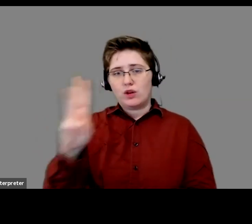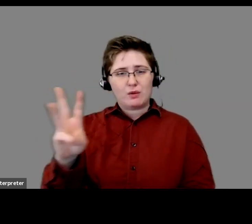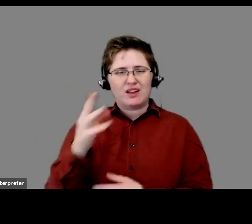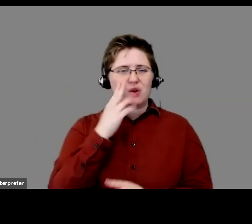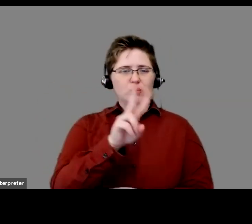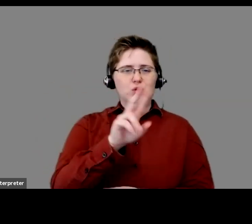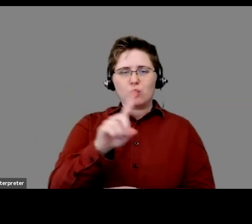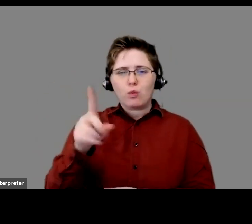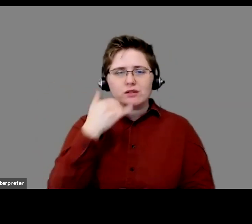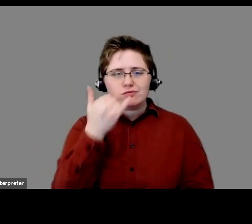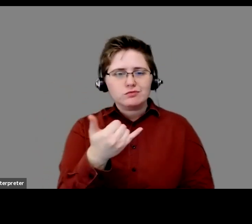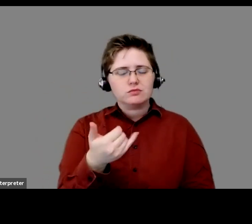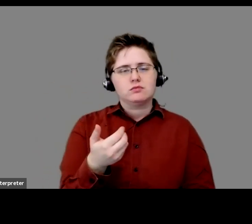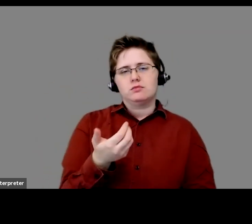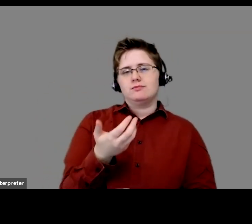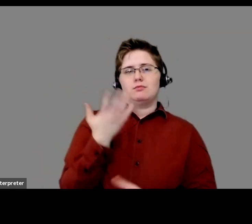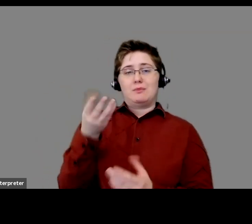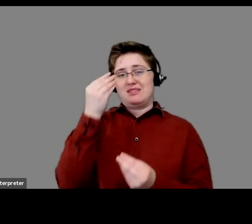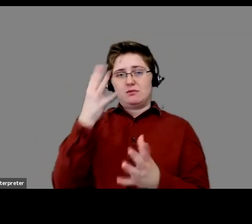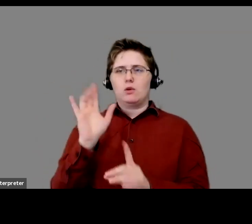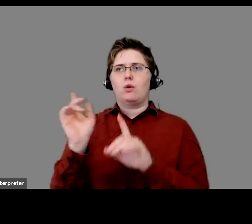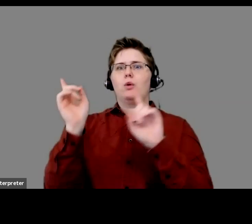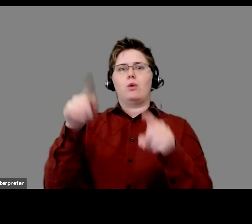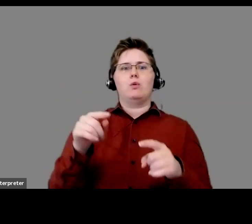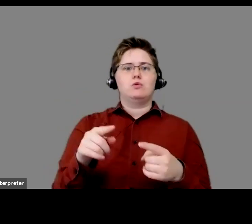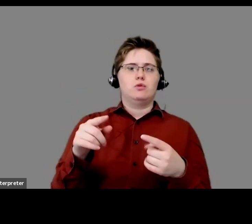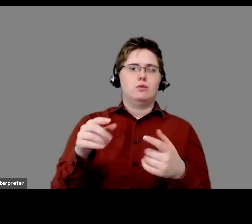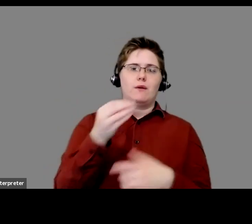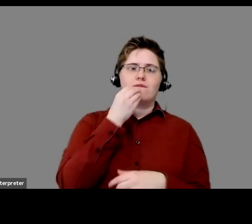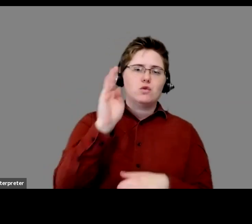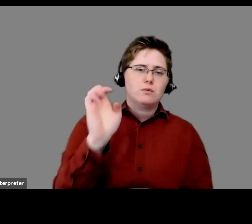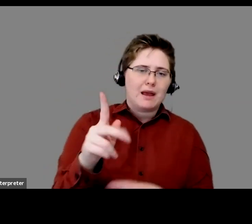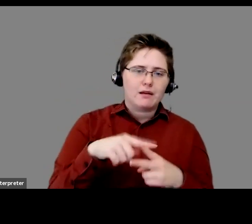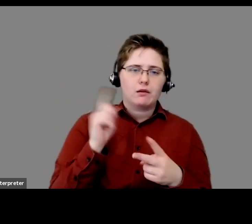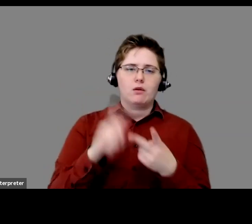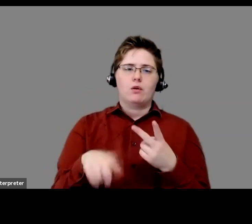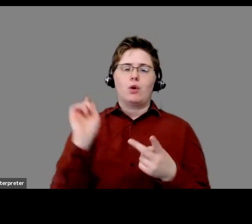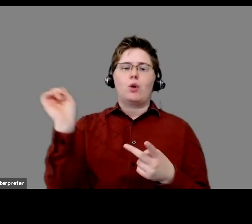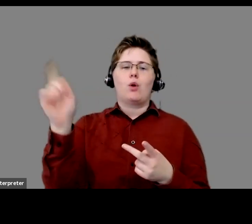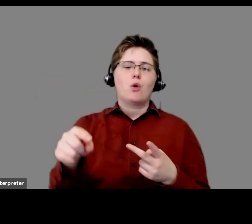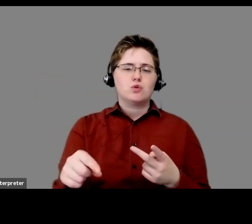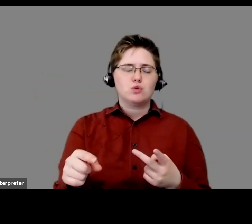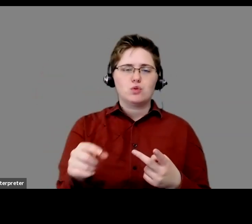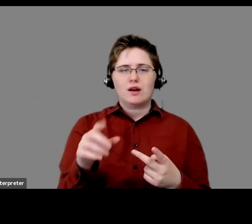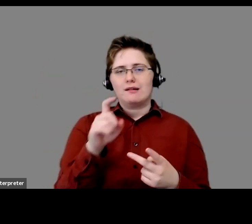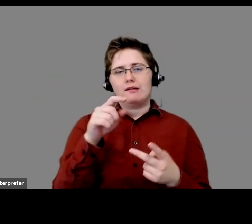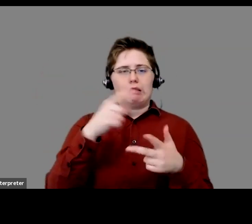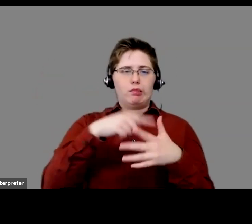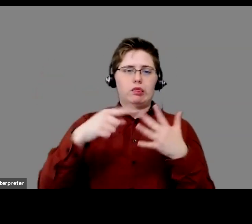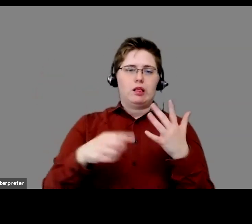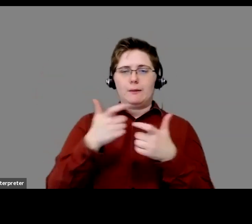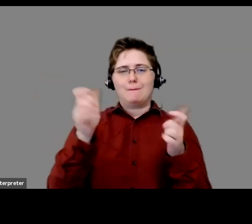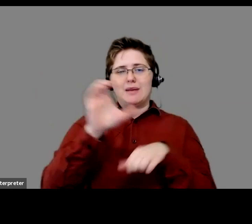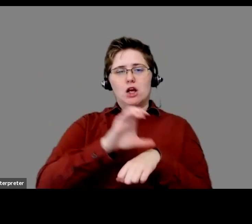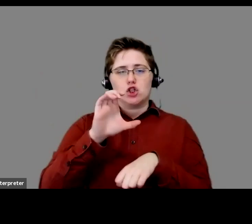211 or something like that, they might tell you to go to the food bank or to go to XYZ big